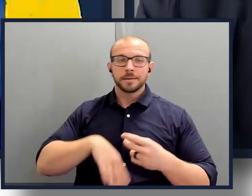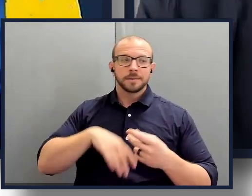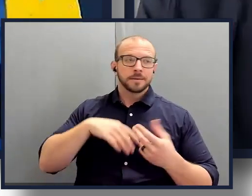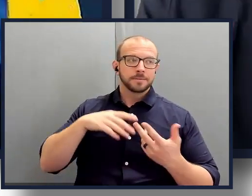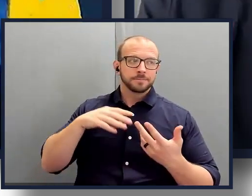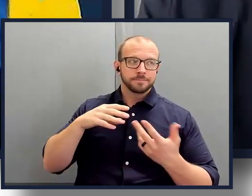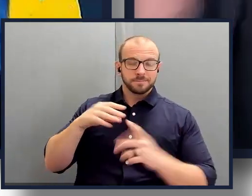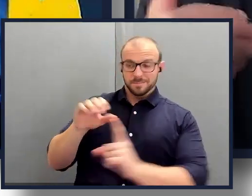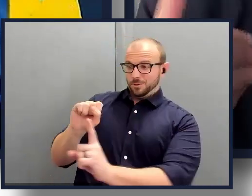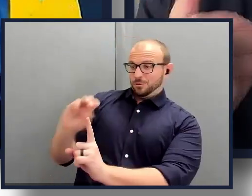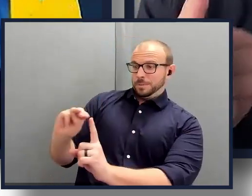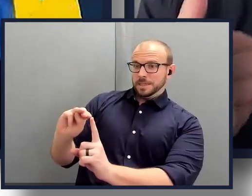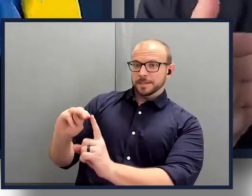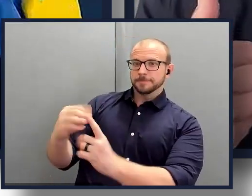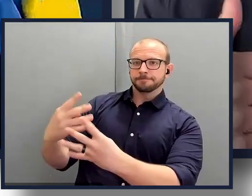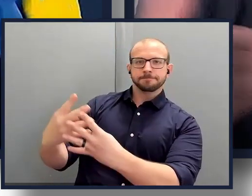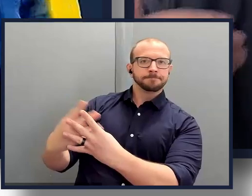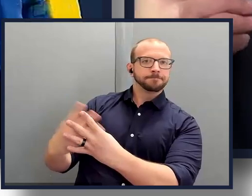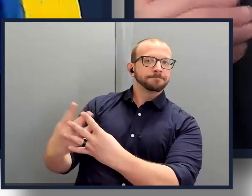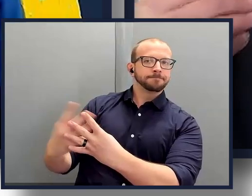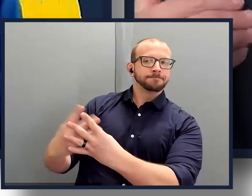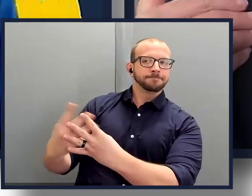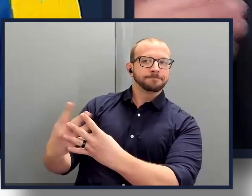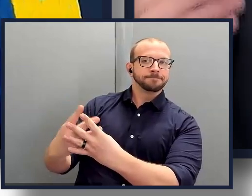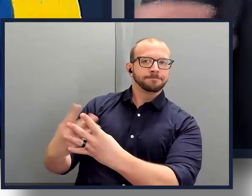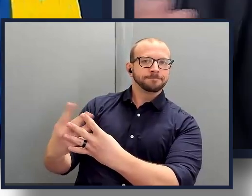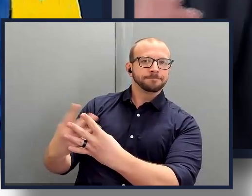it's being fed to you based